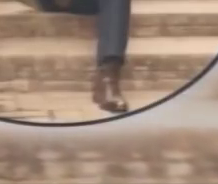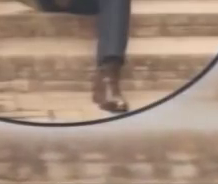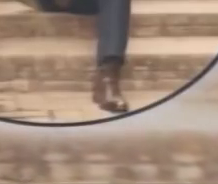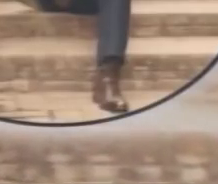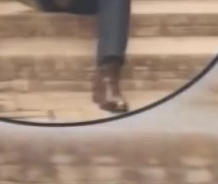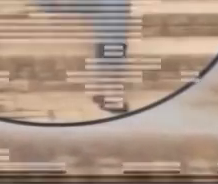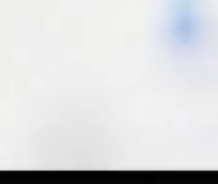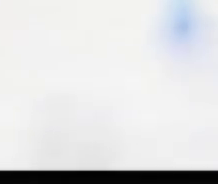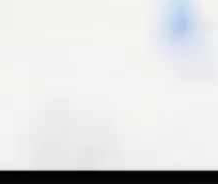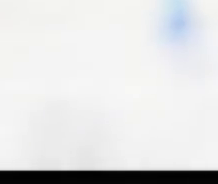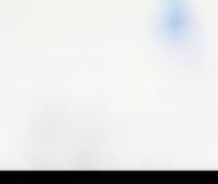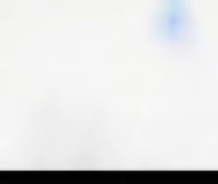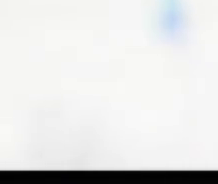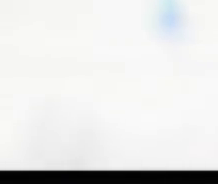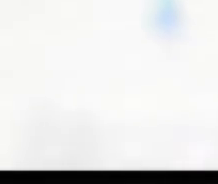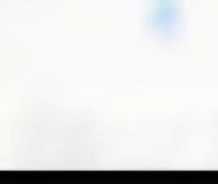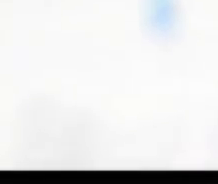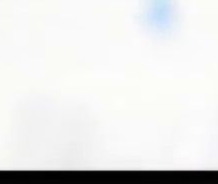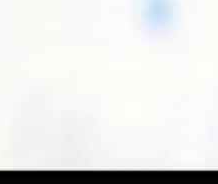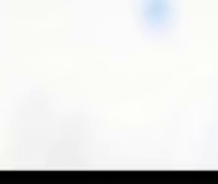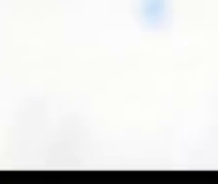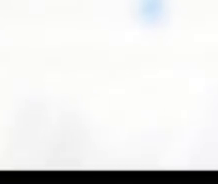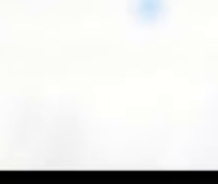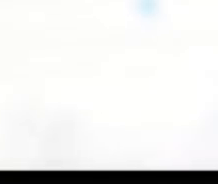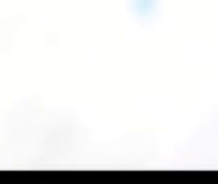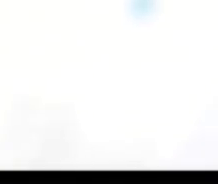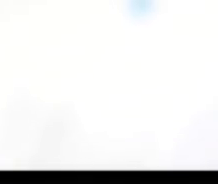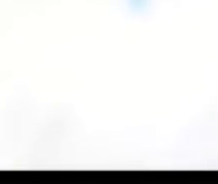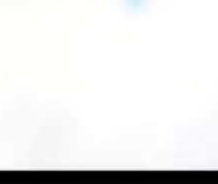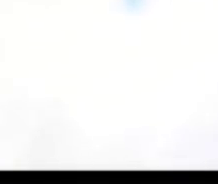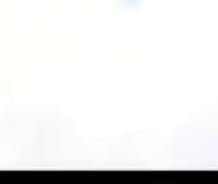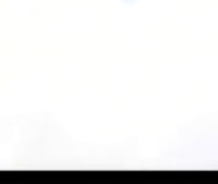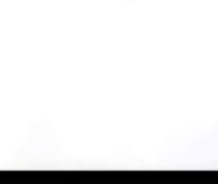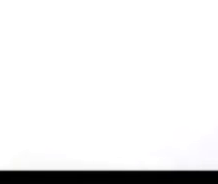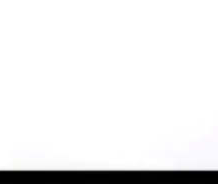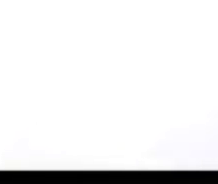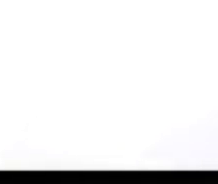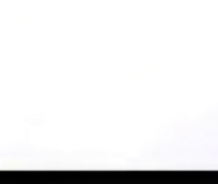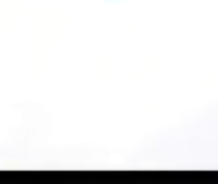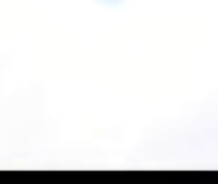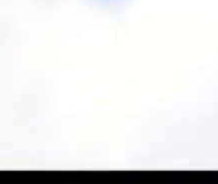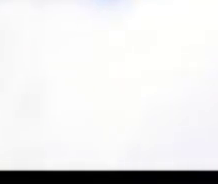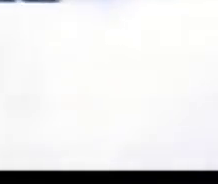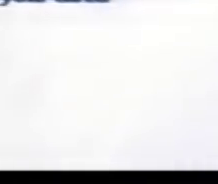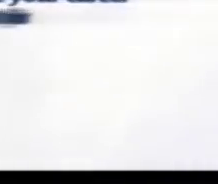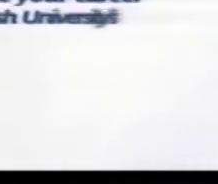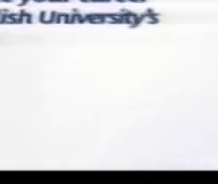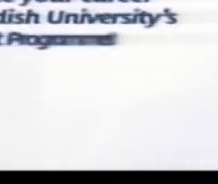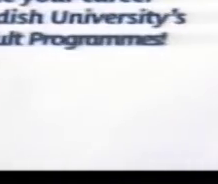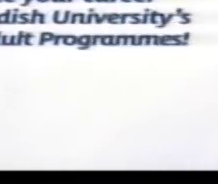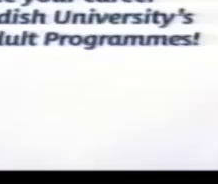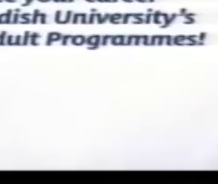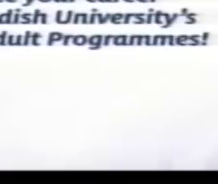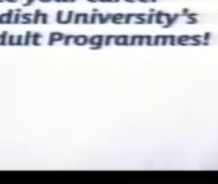a digital device. So you no longer have to choose between your career and your education. Earning a university